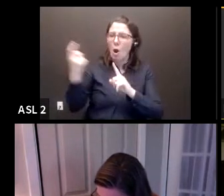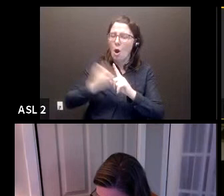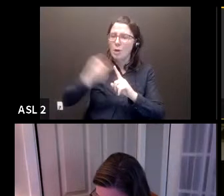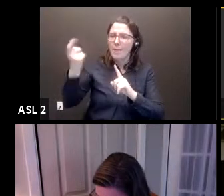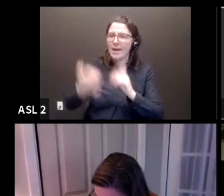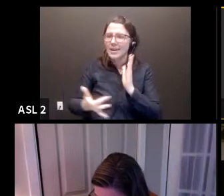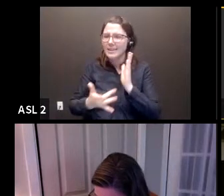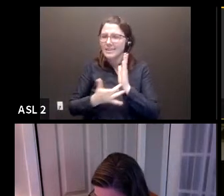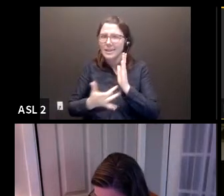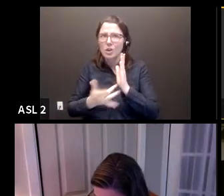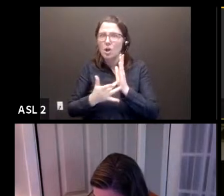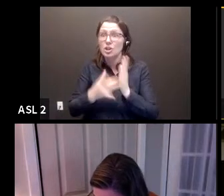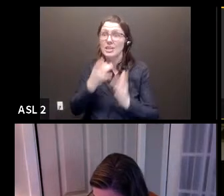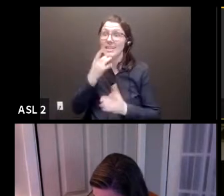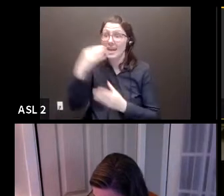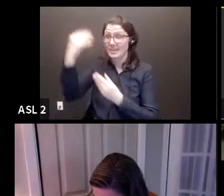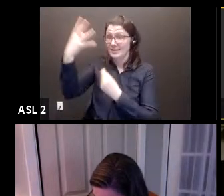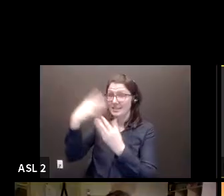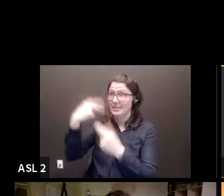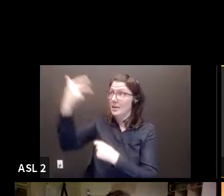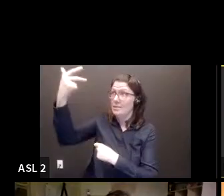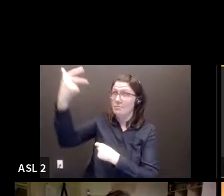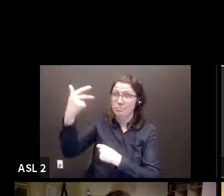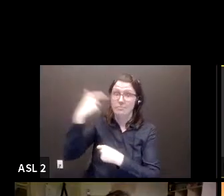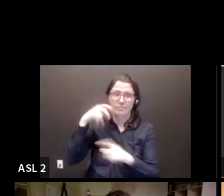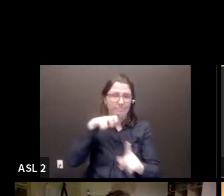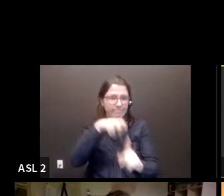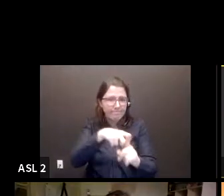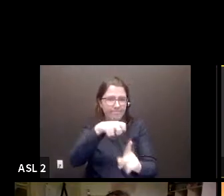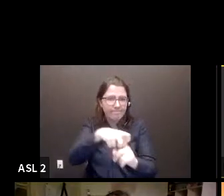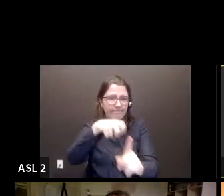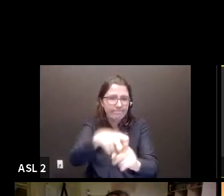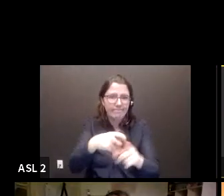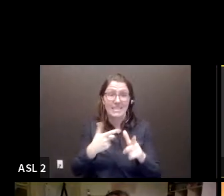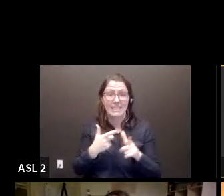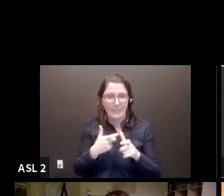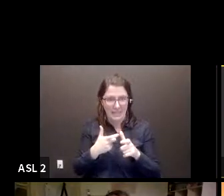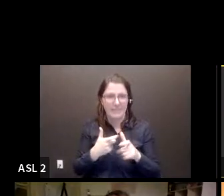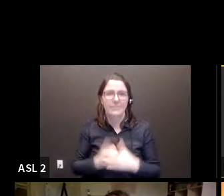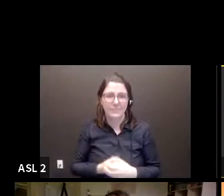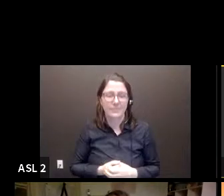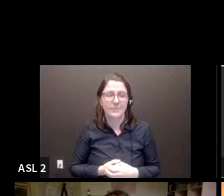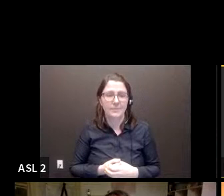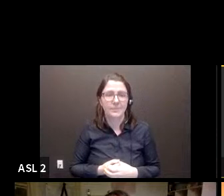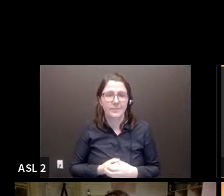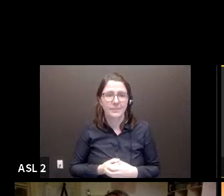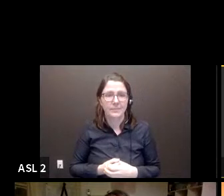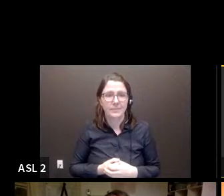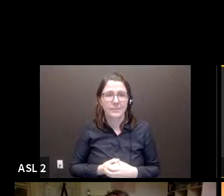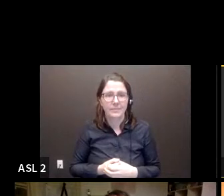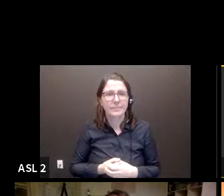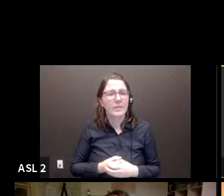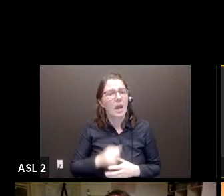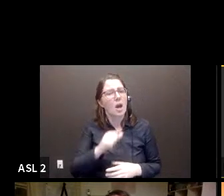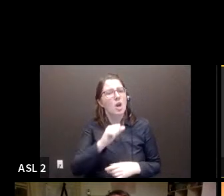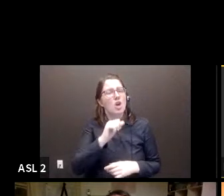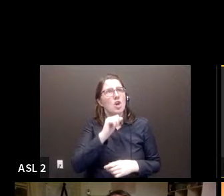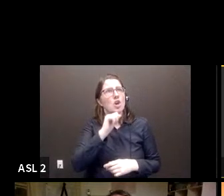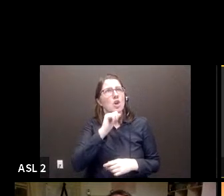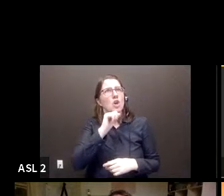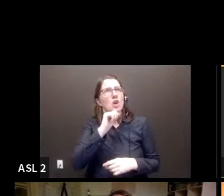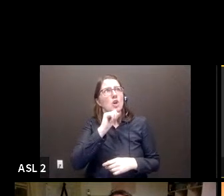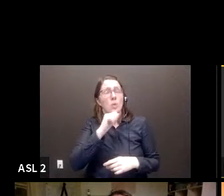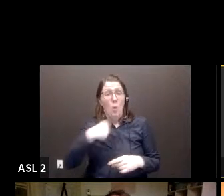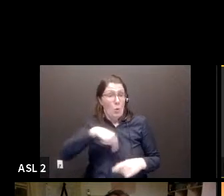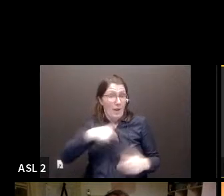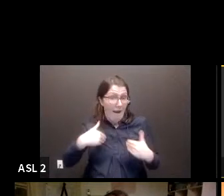um traffic safety devices what's important there is not so much the use of these devices because they exist here in